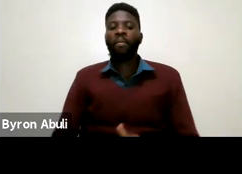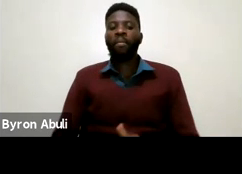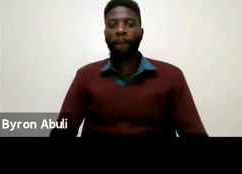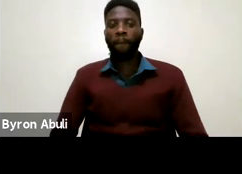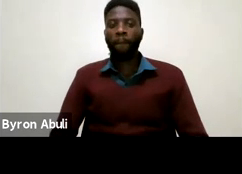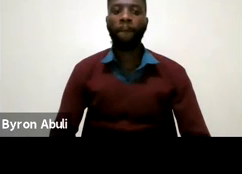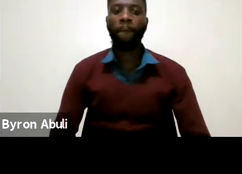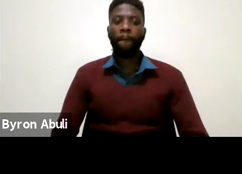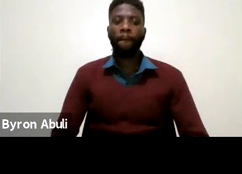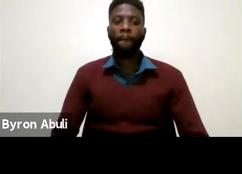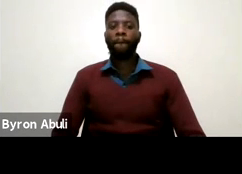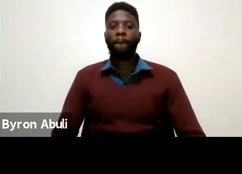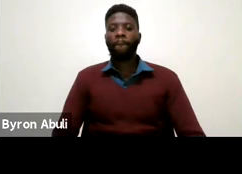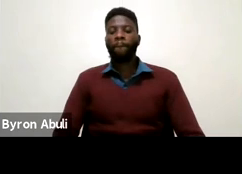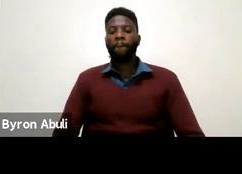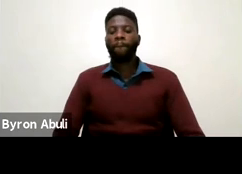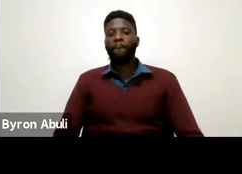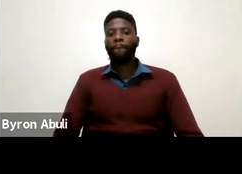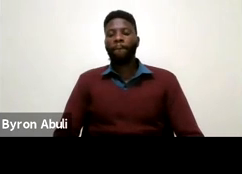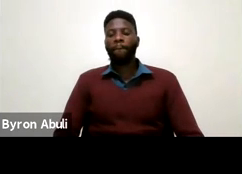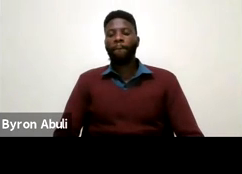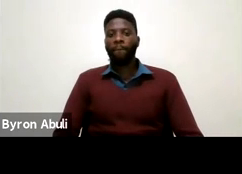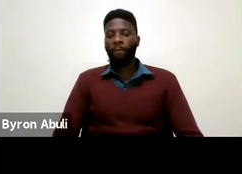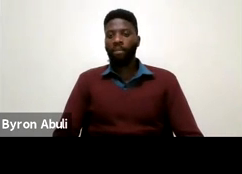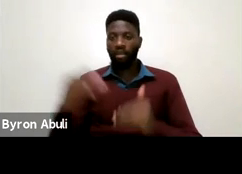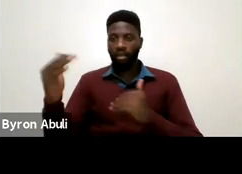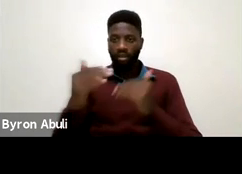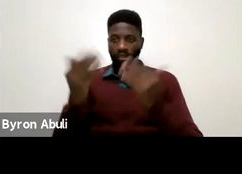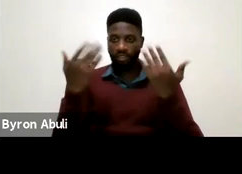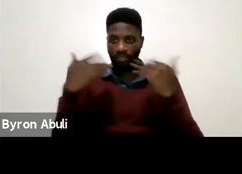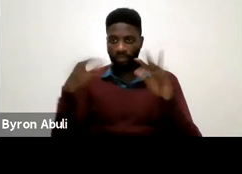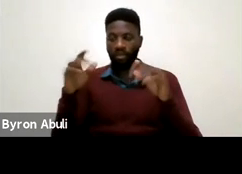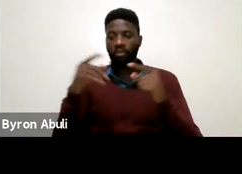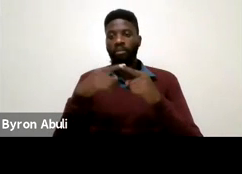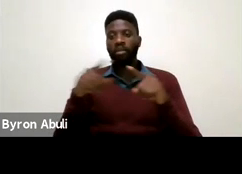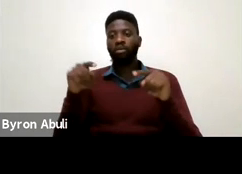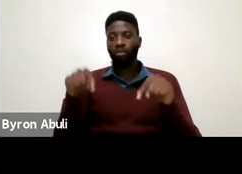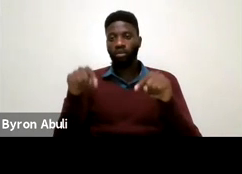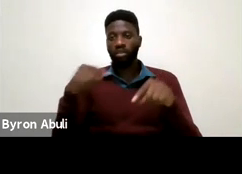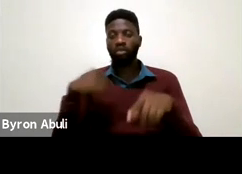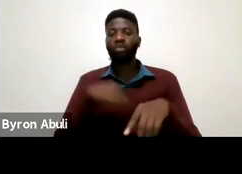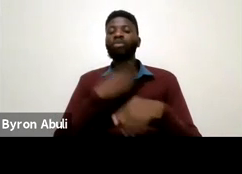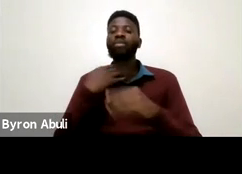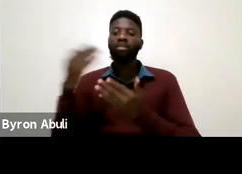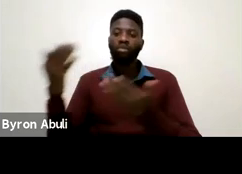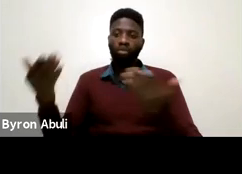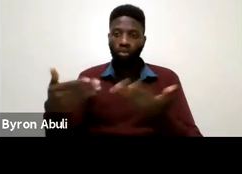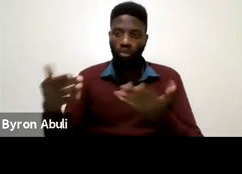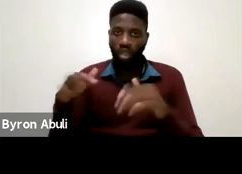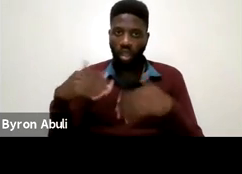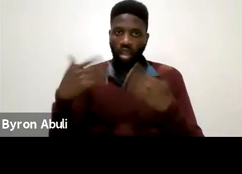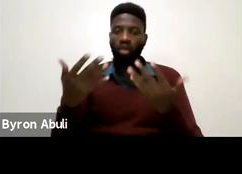I'm almost done. We're getting to the tail end of our conversation today. But for today, we wanted to introduce how to set goals and